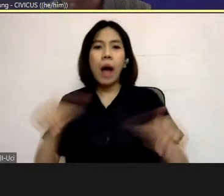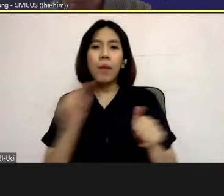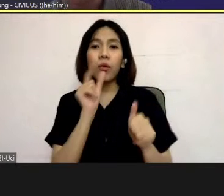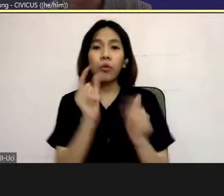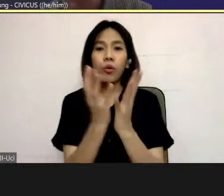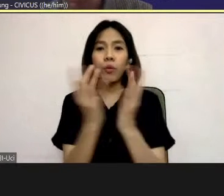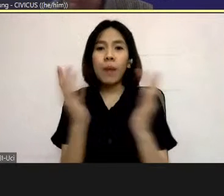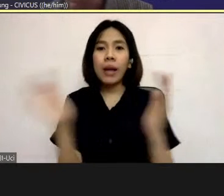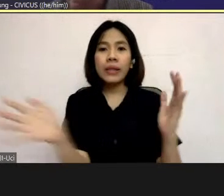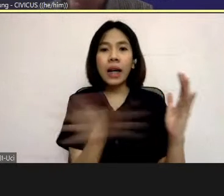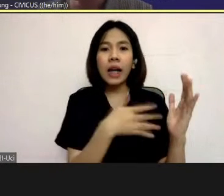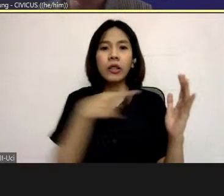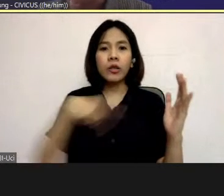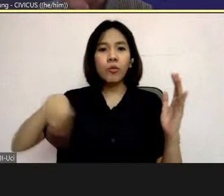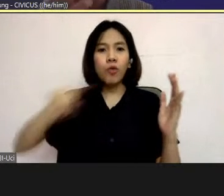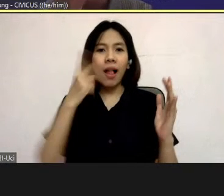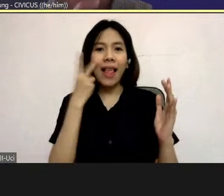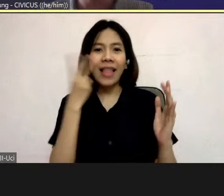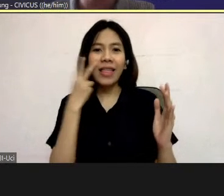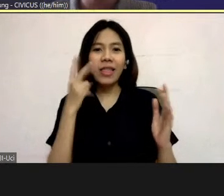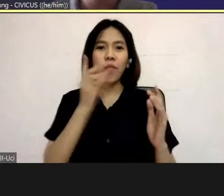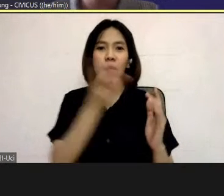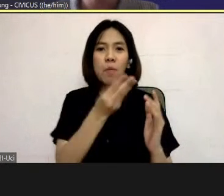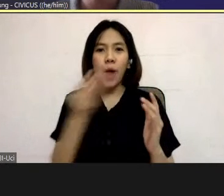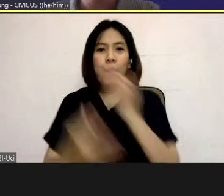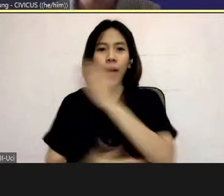obstructed, repressed, and closed.